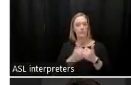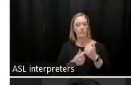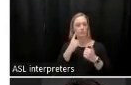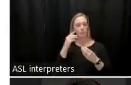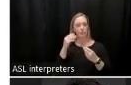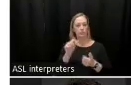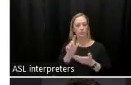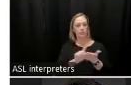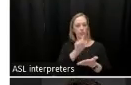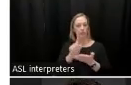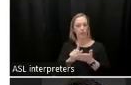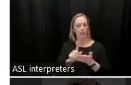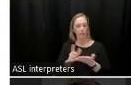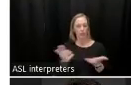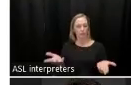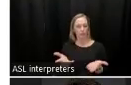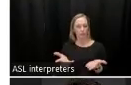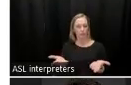the hour with us.